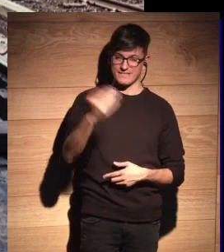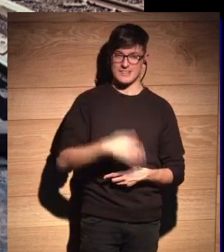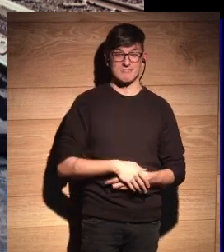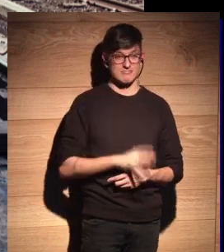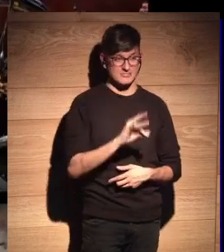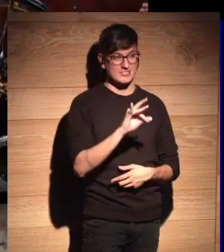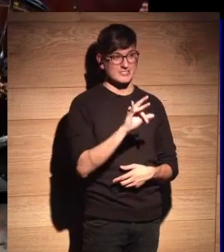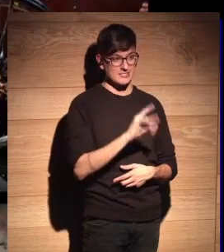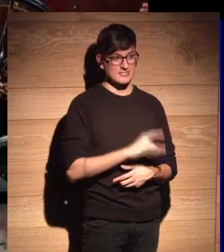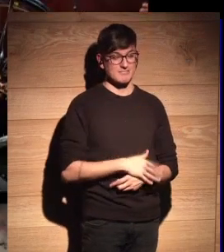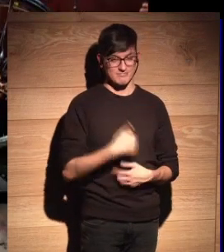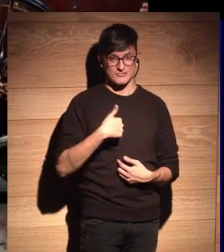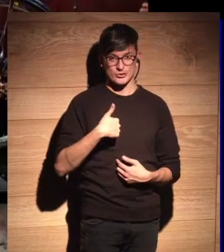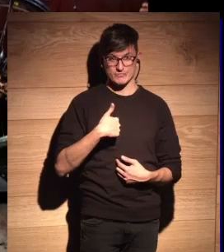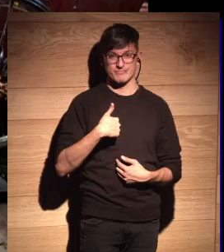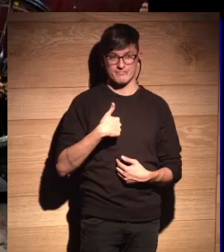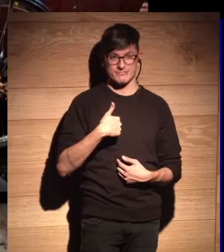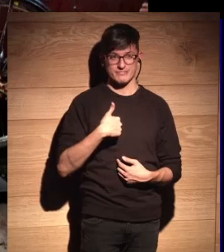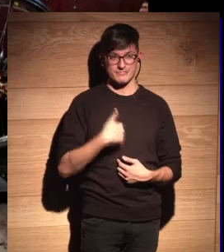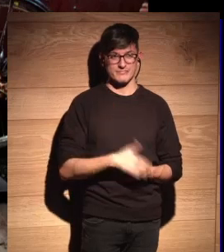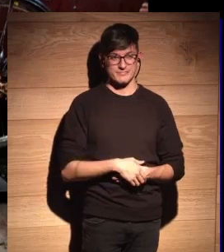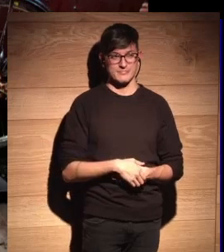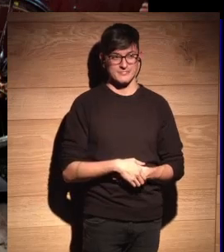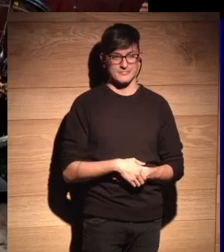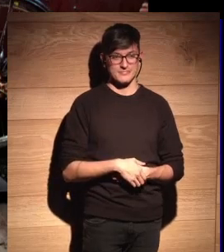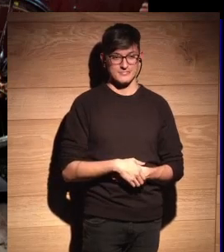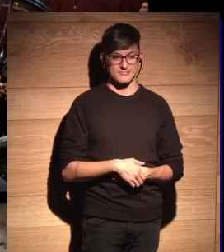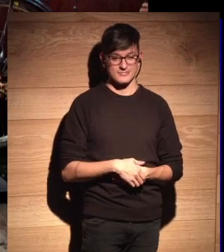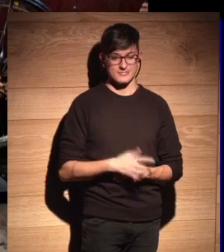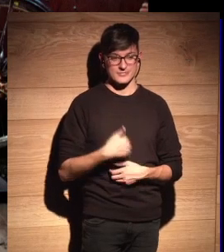yeah, it's me. This is also.